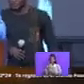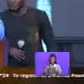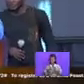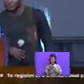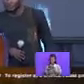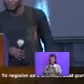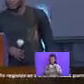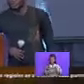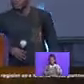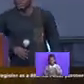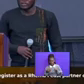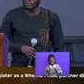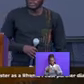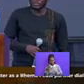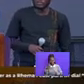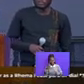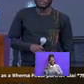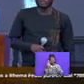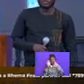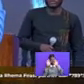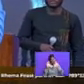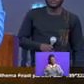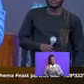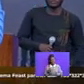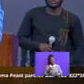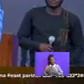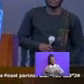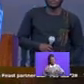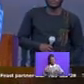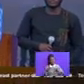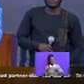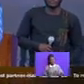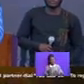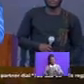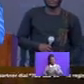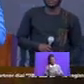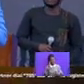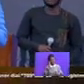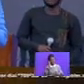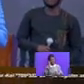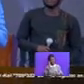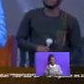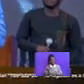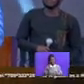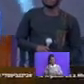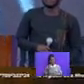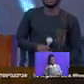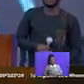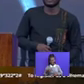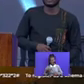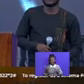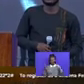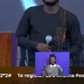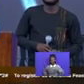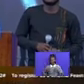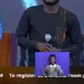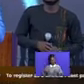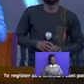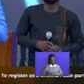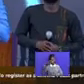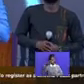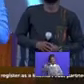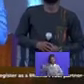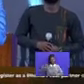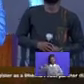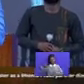today you will see key people from this ruach Assemble they will be all over the key